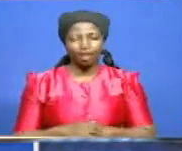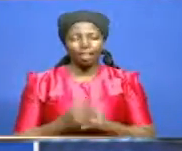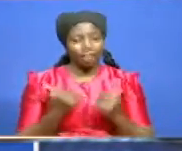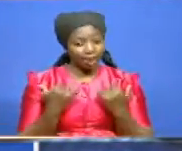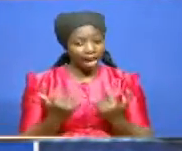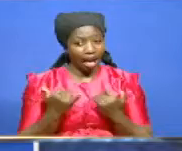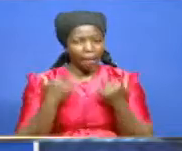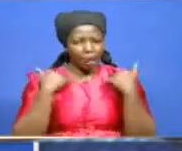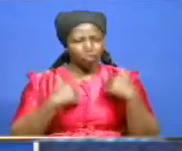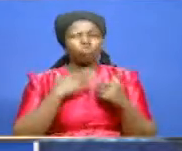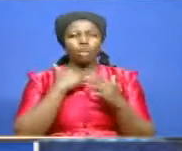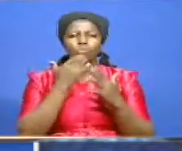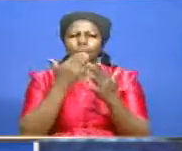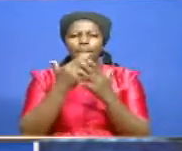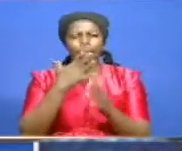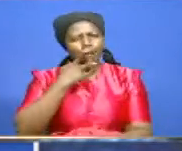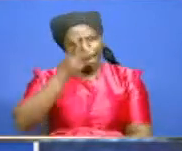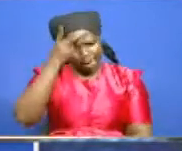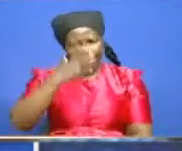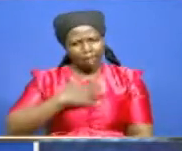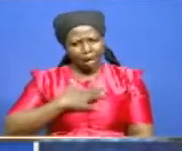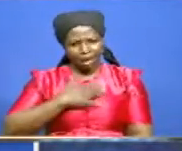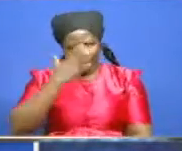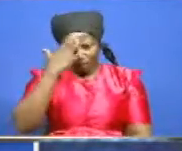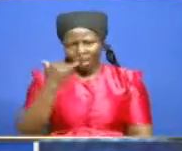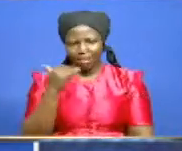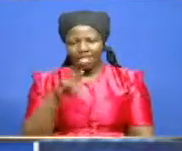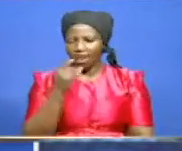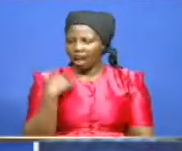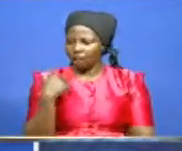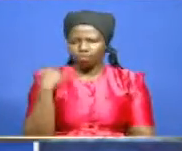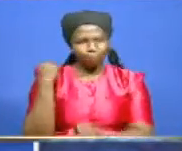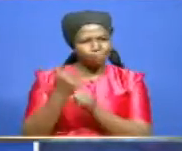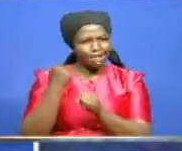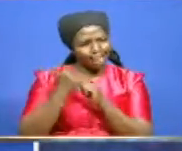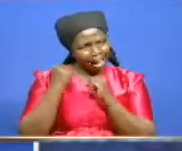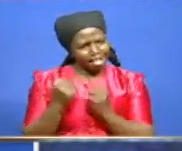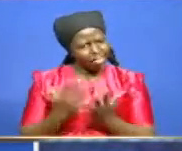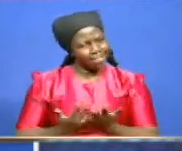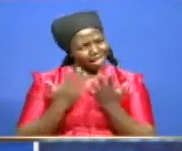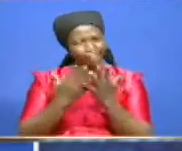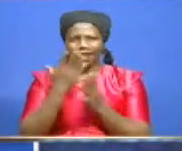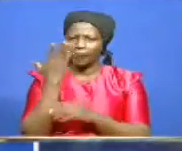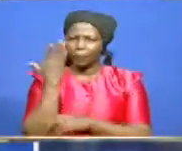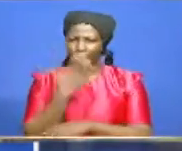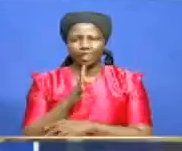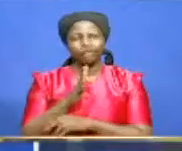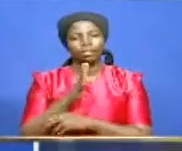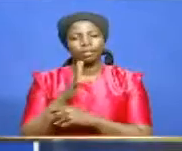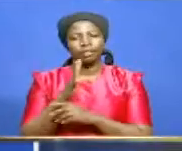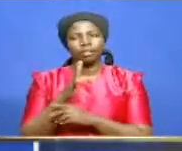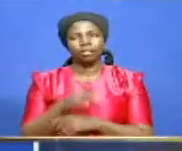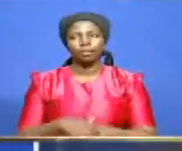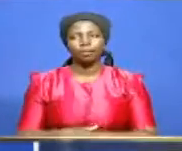I want to thank my parents juu wamefanya sacrifice kubwa sana nikuwe kwenye niko sahi.